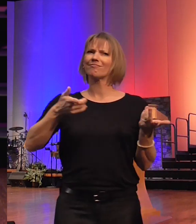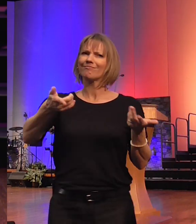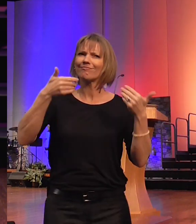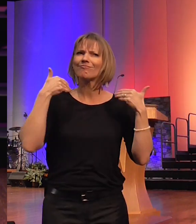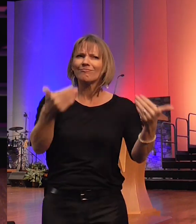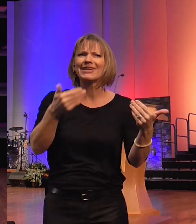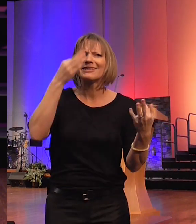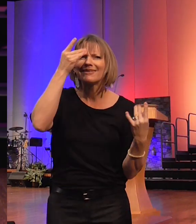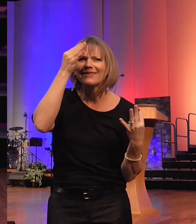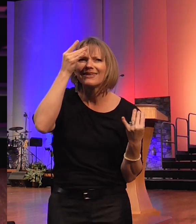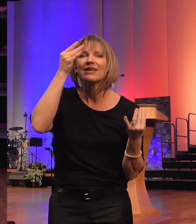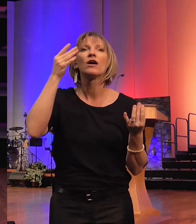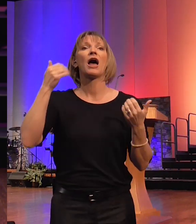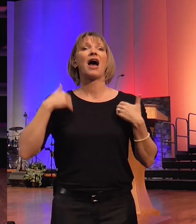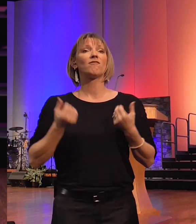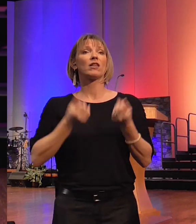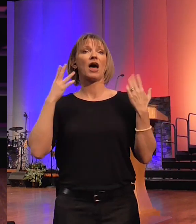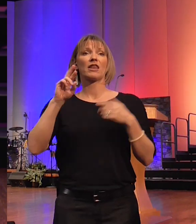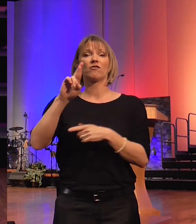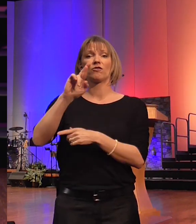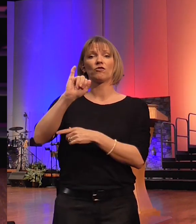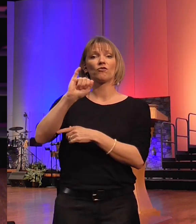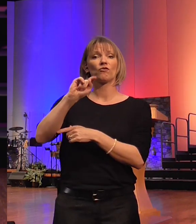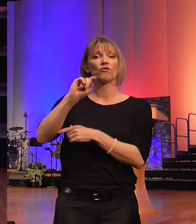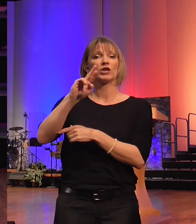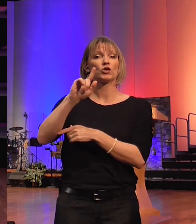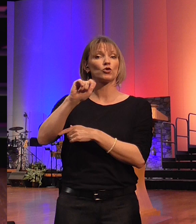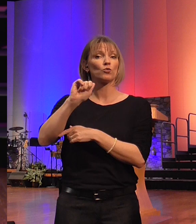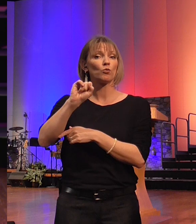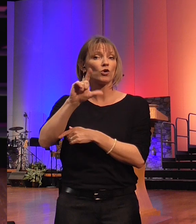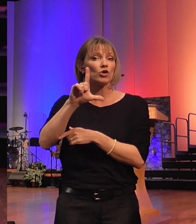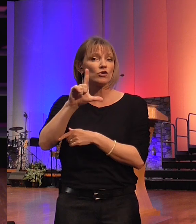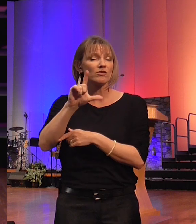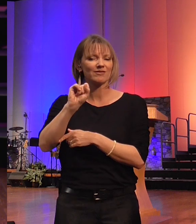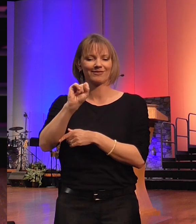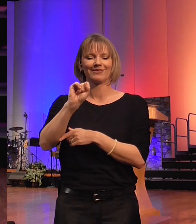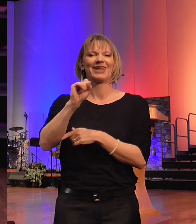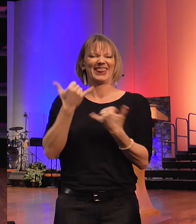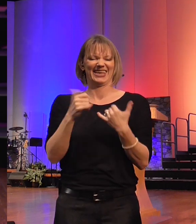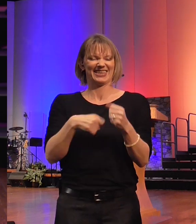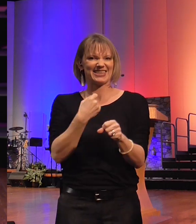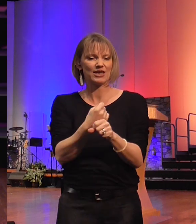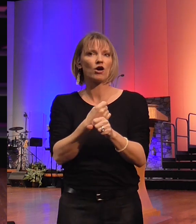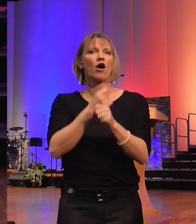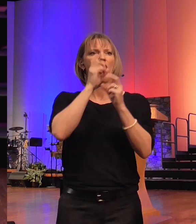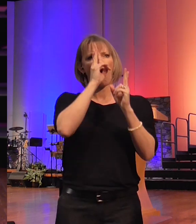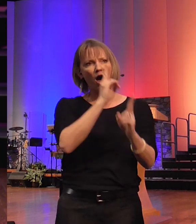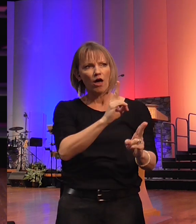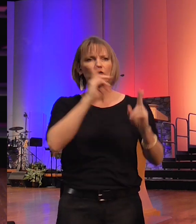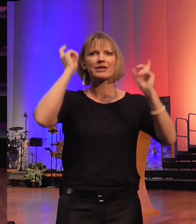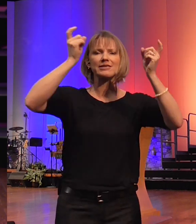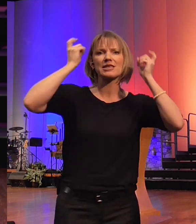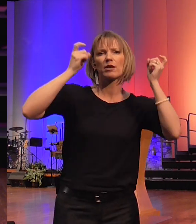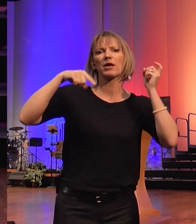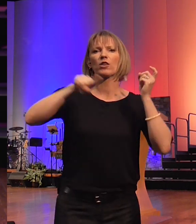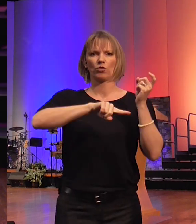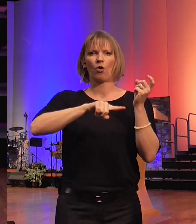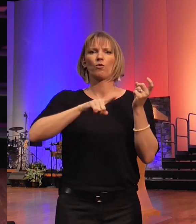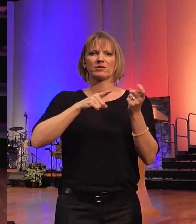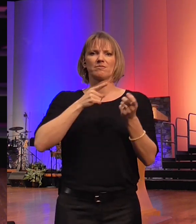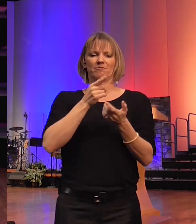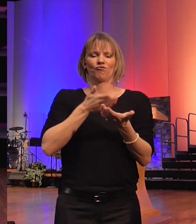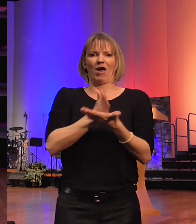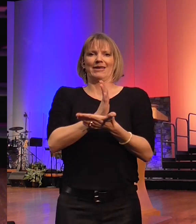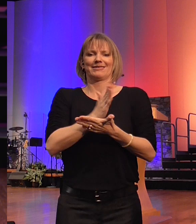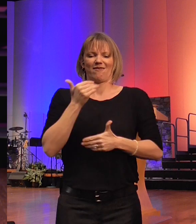High Church an increased amount of ritual this year and an increased amount of honoring and celebrating those rites of passage that fill our